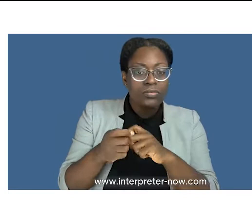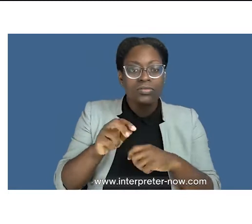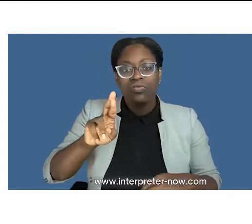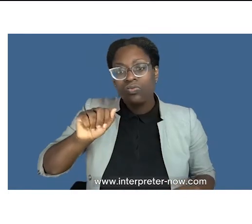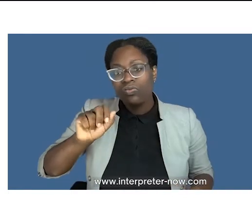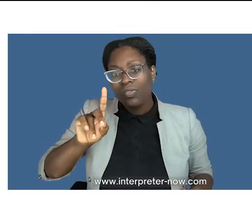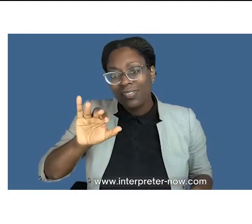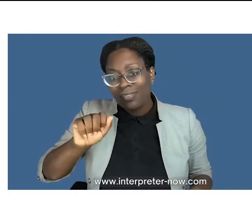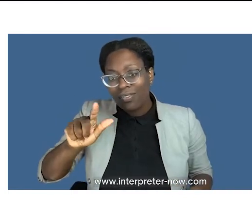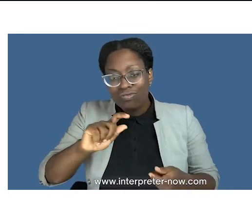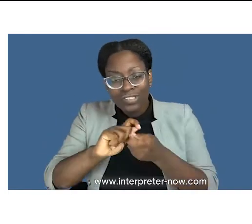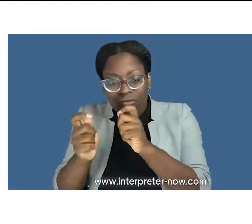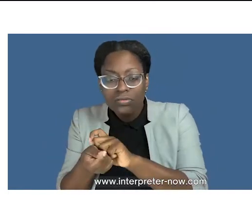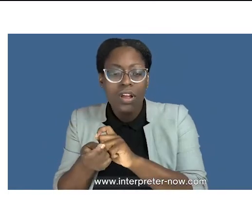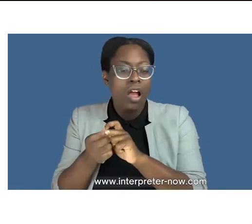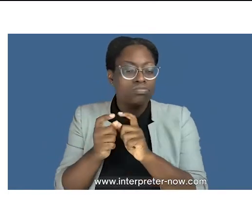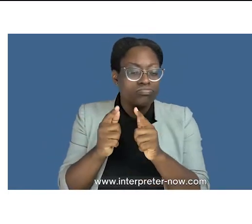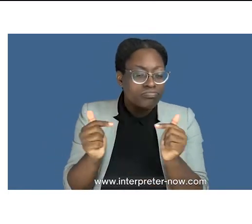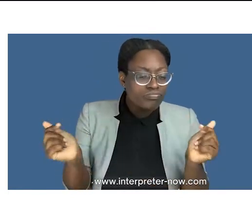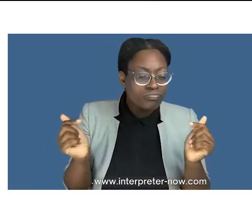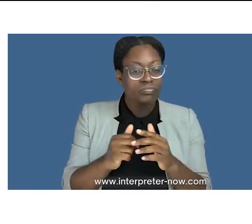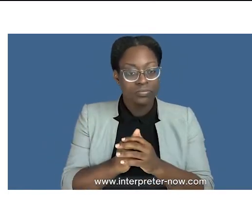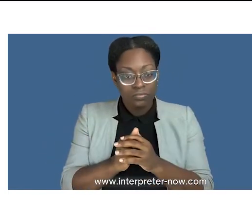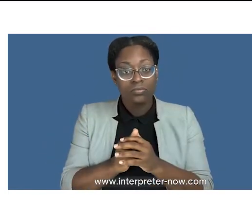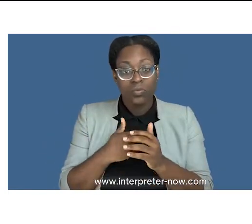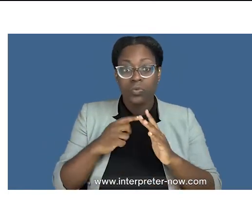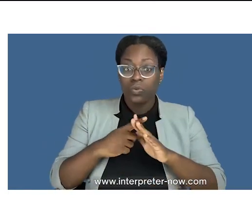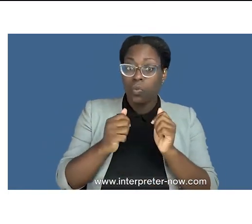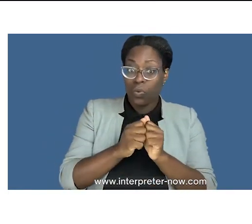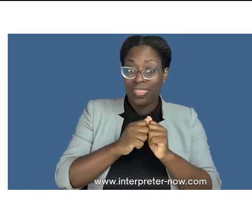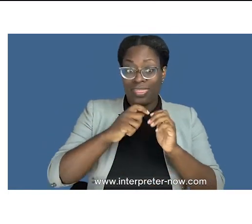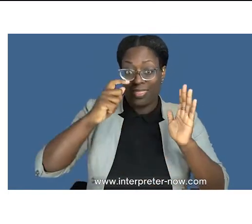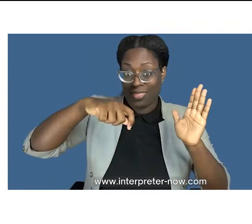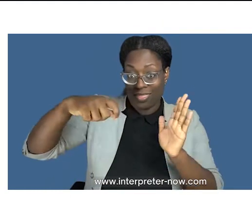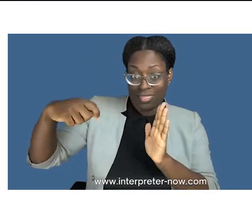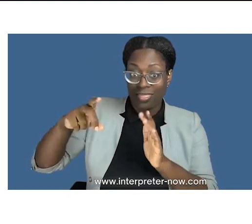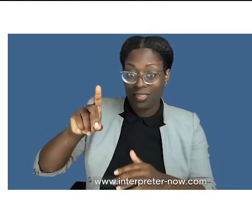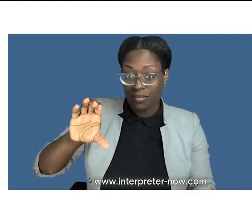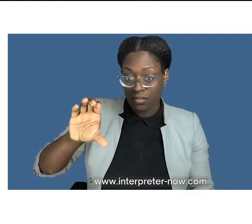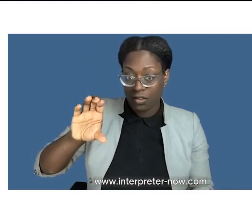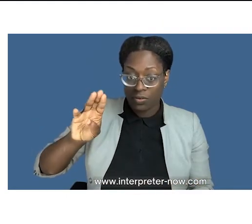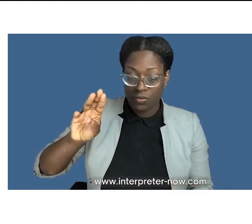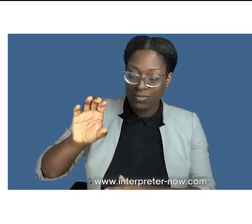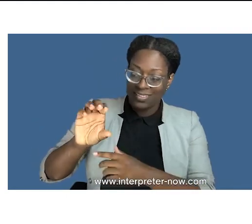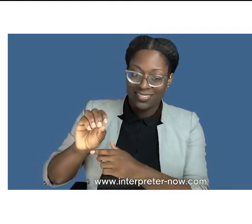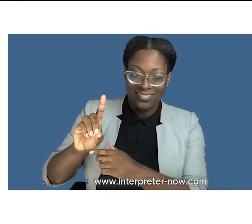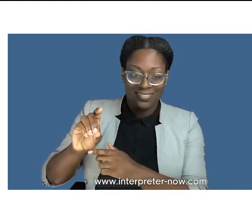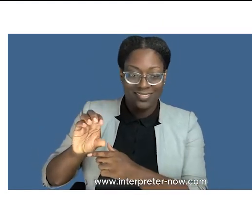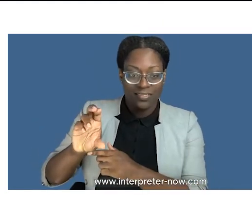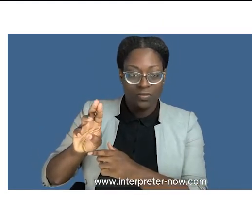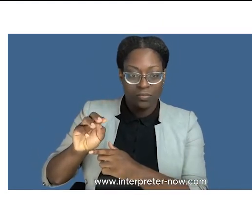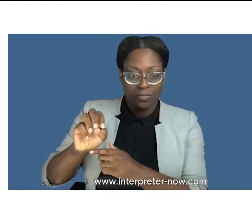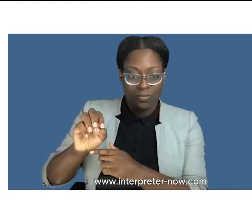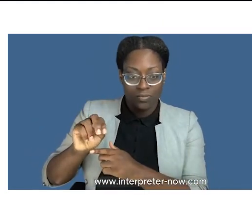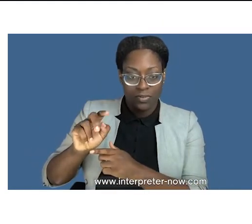from documentary filmmaking, I moved into working with startups and Fortune 500 companies that had social